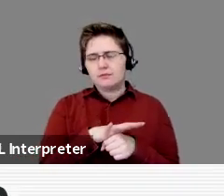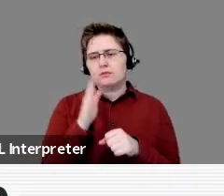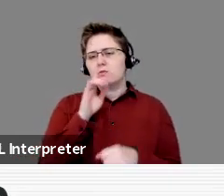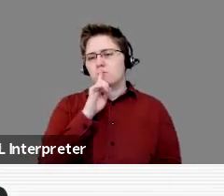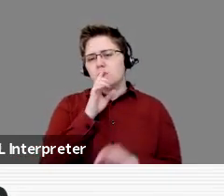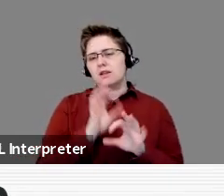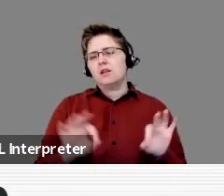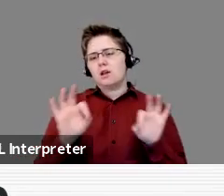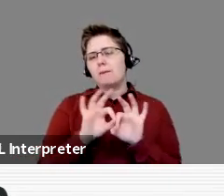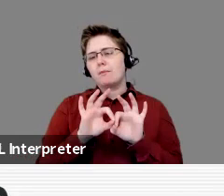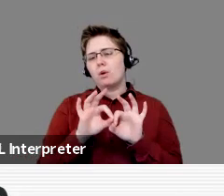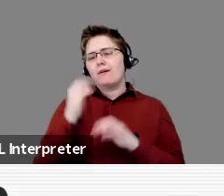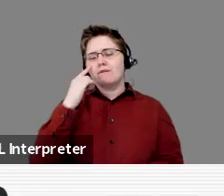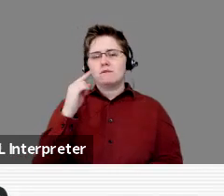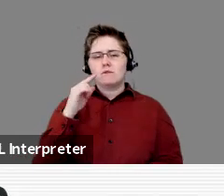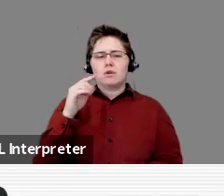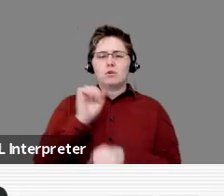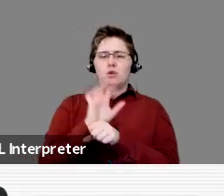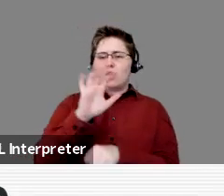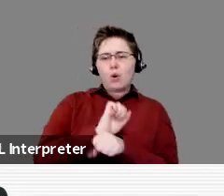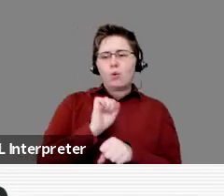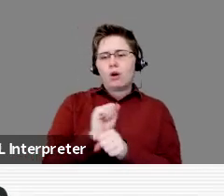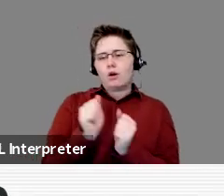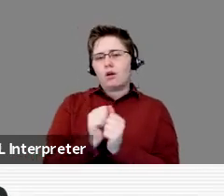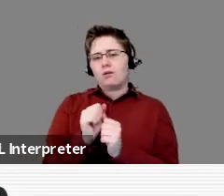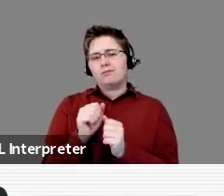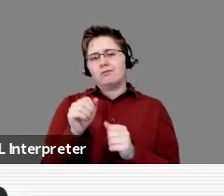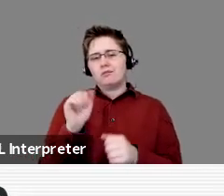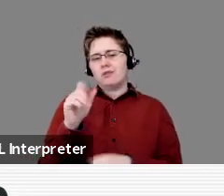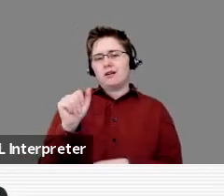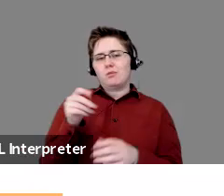really important to the work you do as an ADA professional.